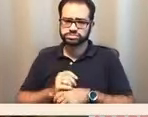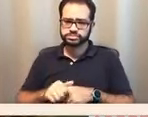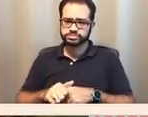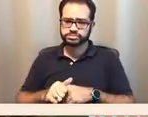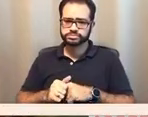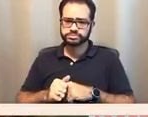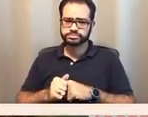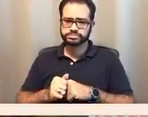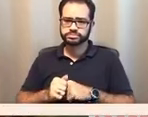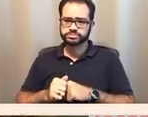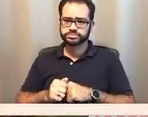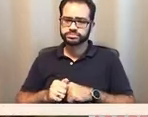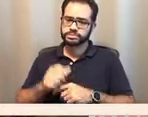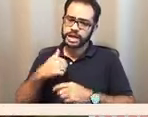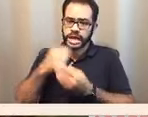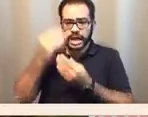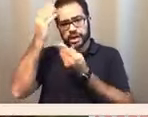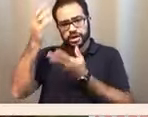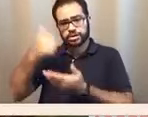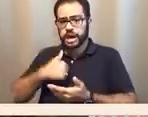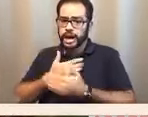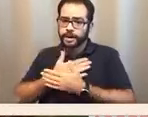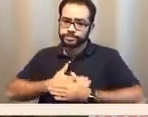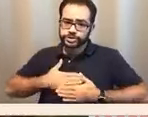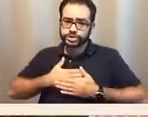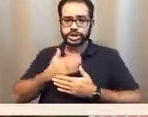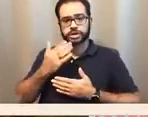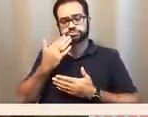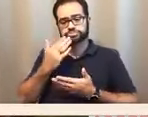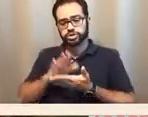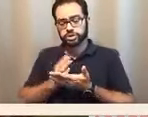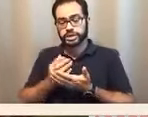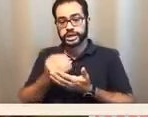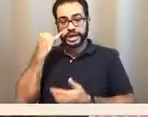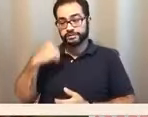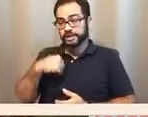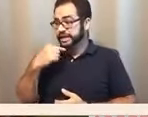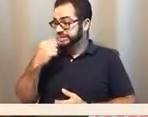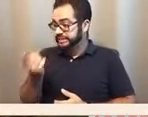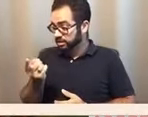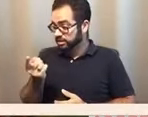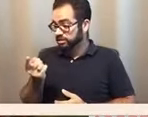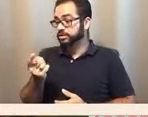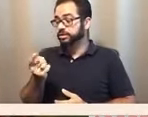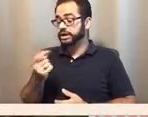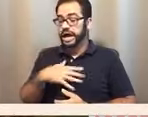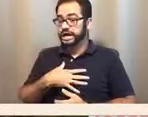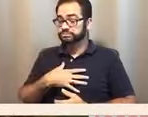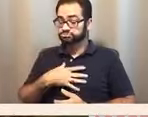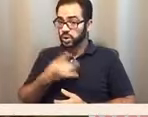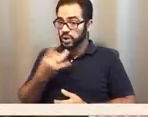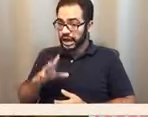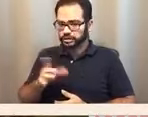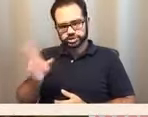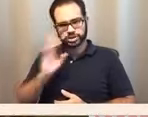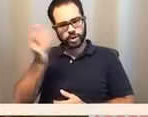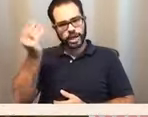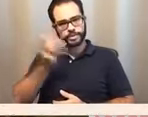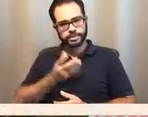And I let her know that I appreciate it. And if I tell her I don't appreciate it, then she let me know. No